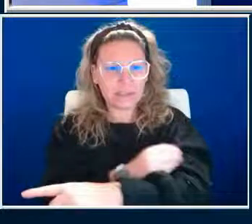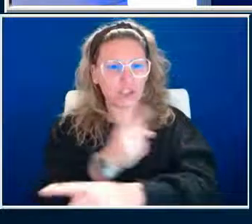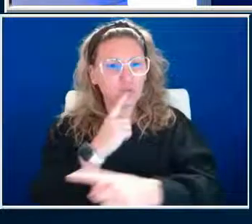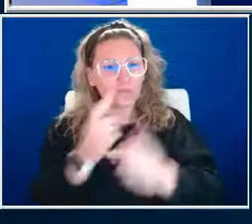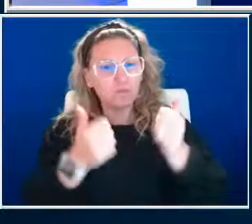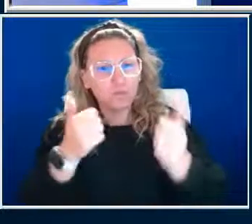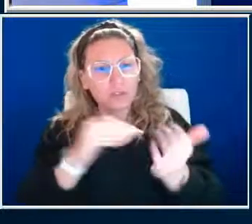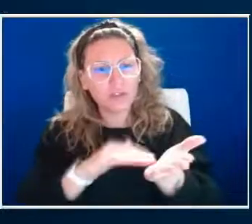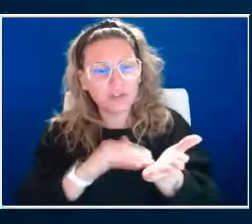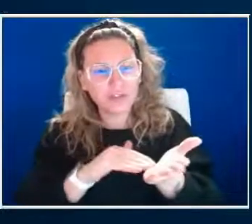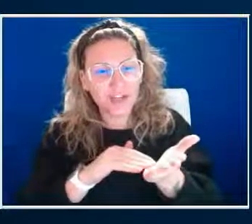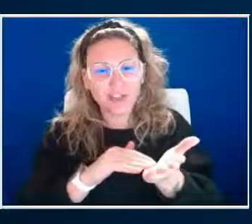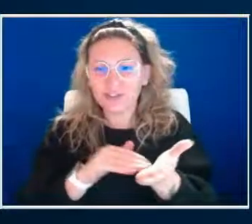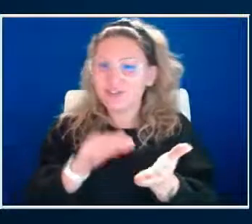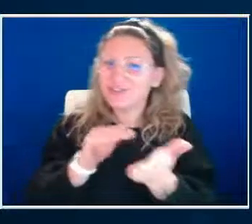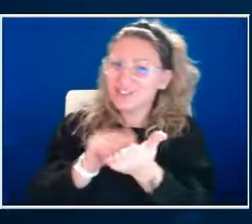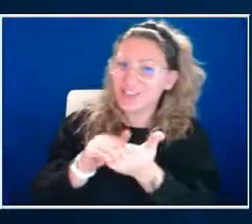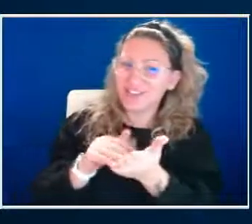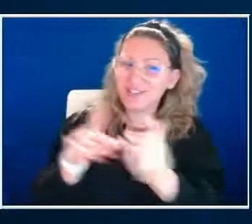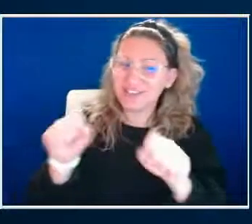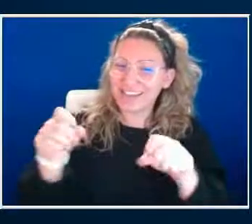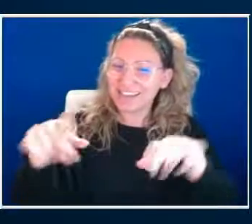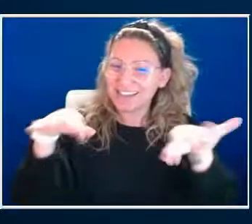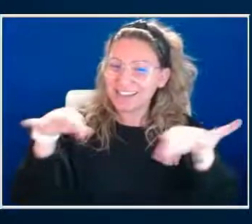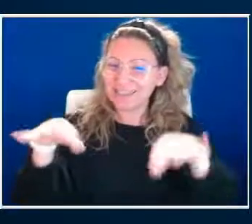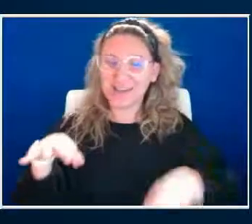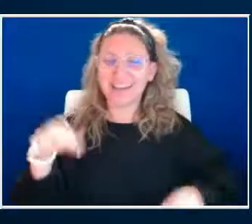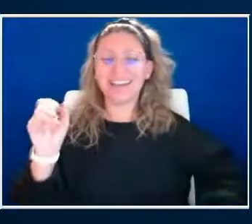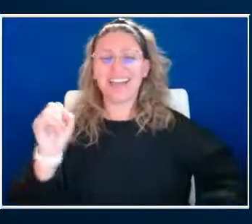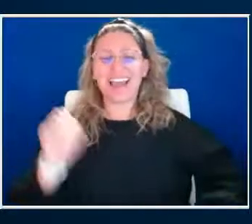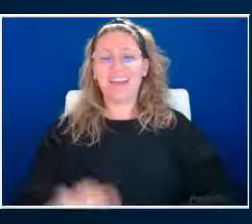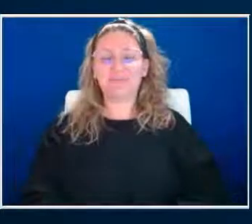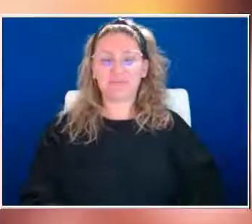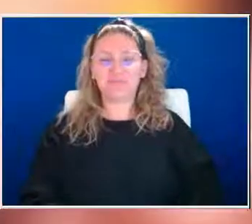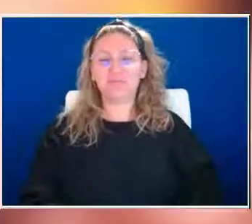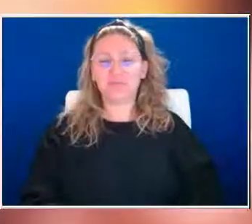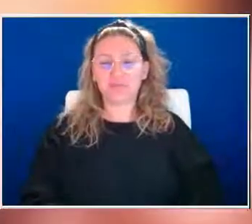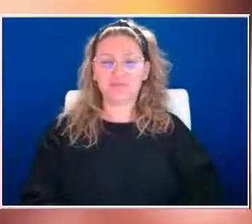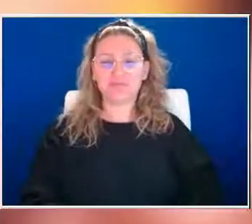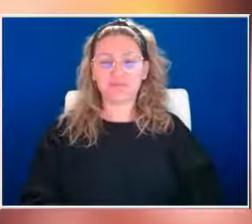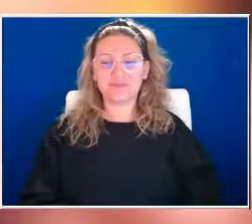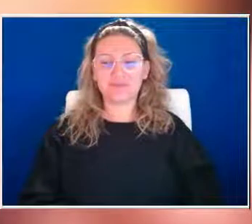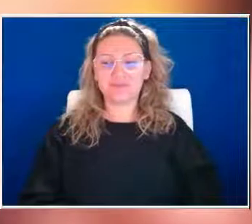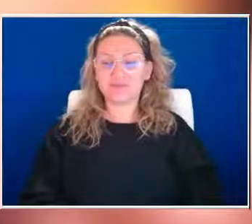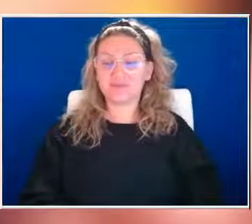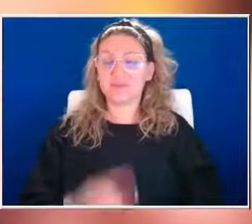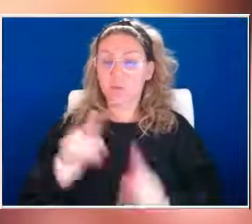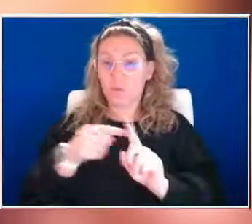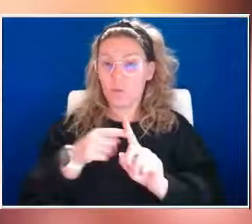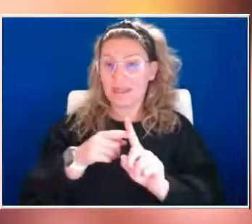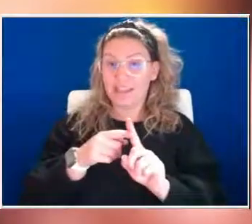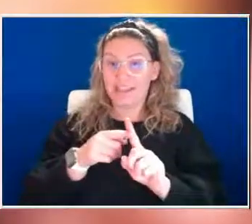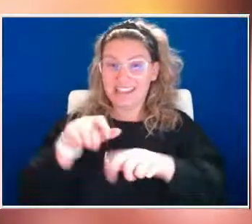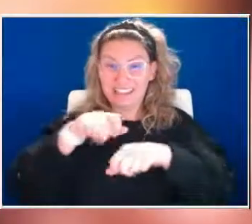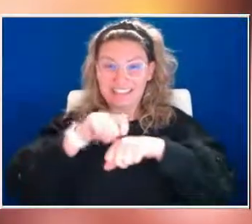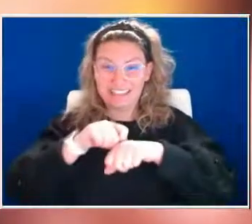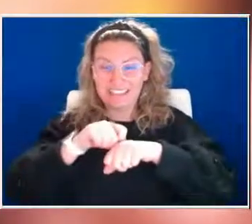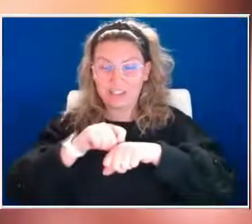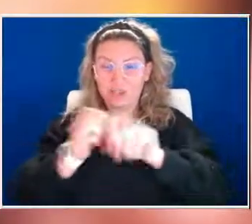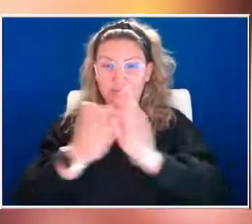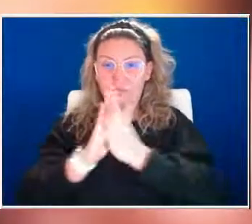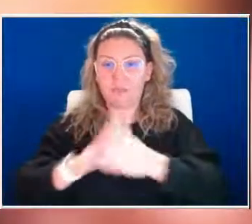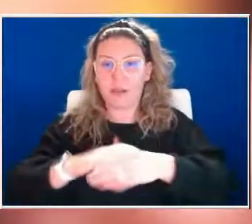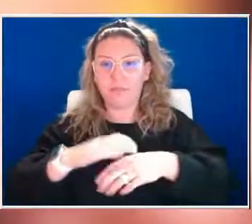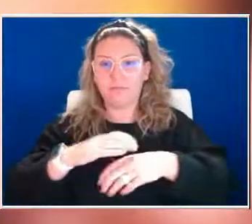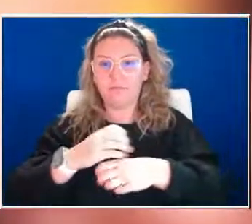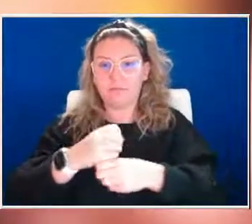Dr. Lai? Tell us about that. So certainly when our tissues get really swollen with lymphatic fluid and so